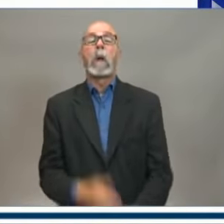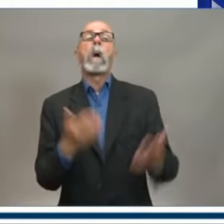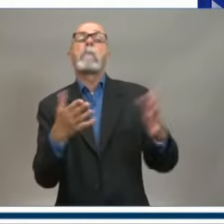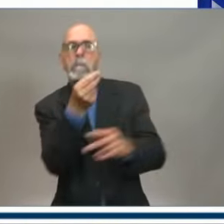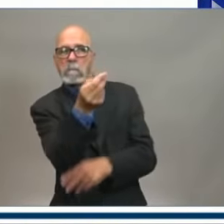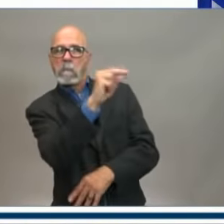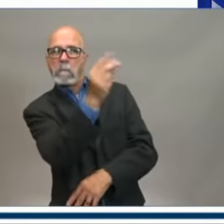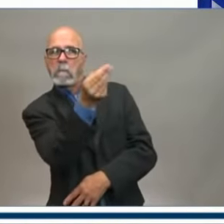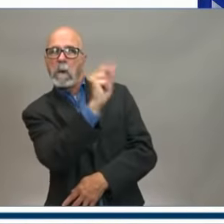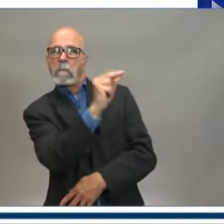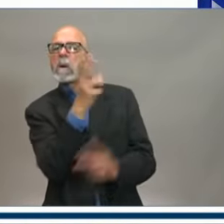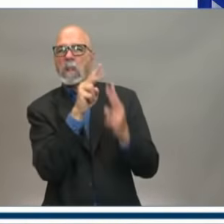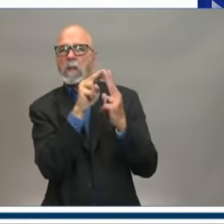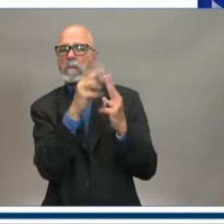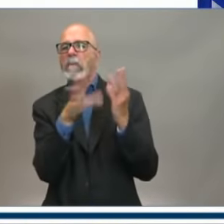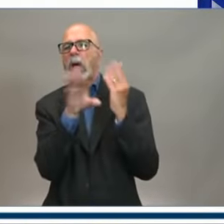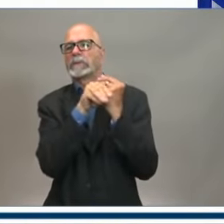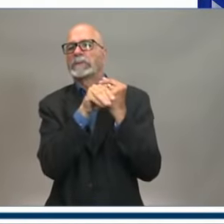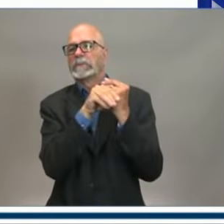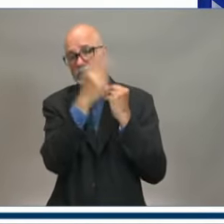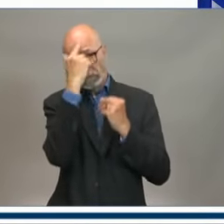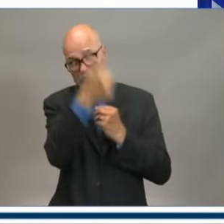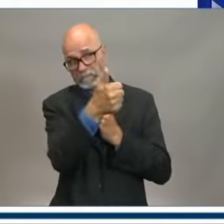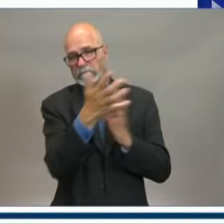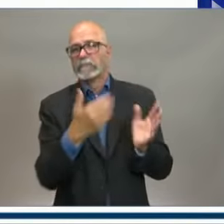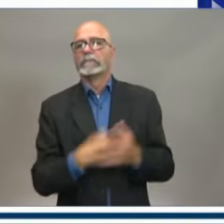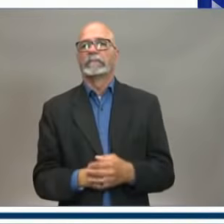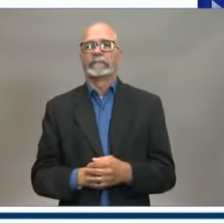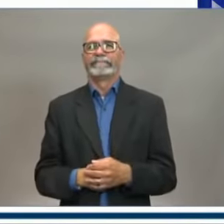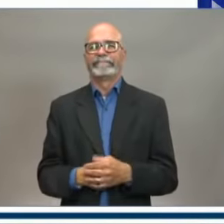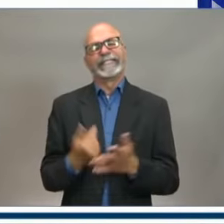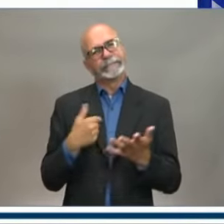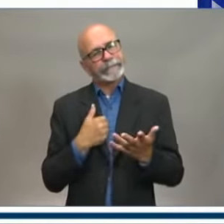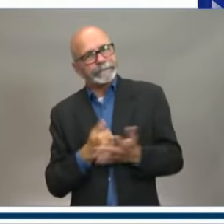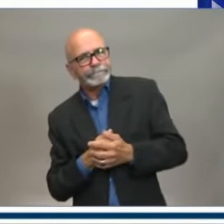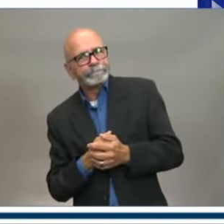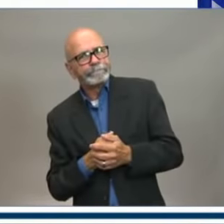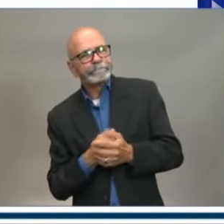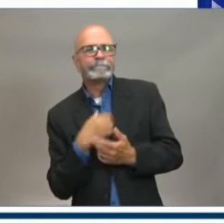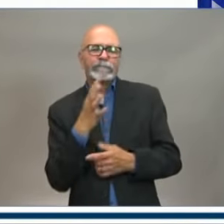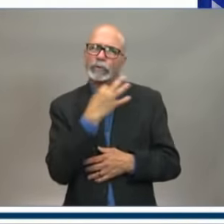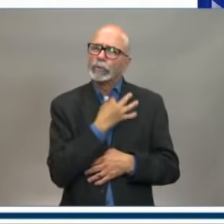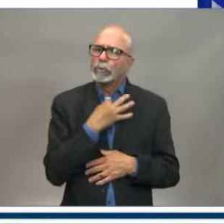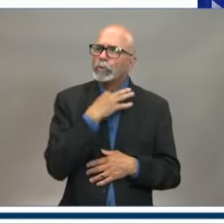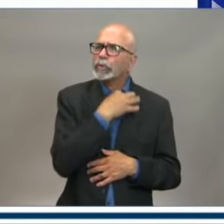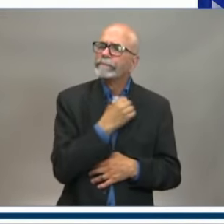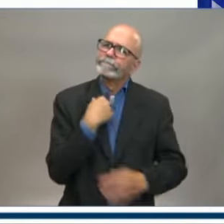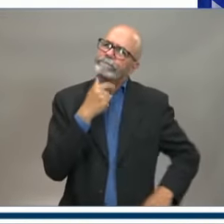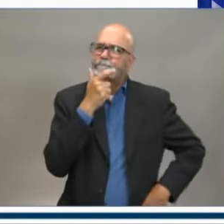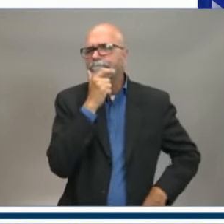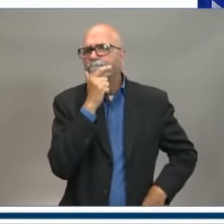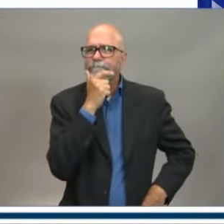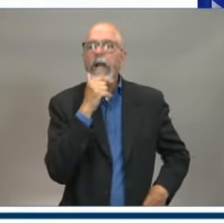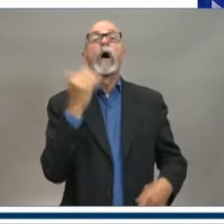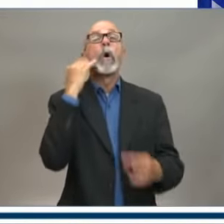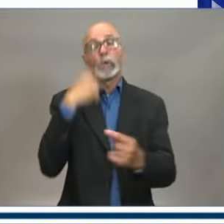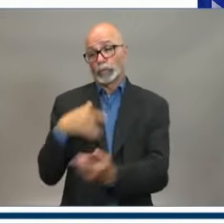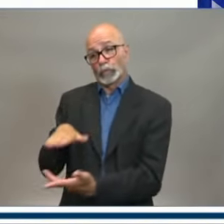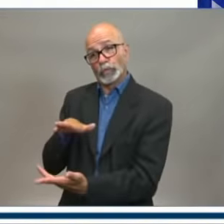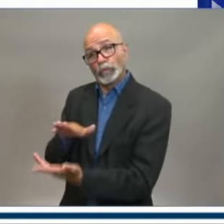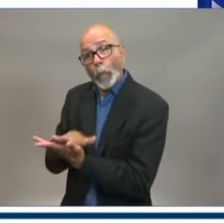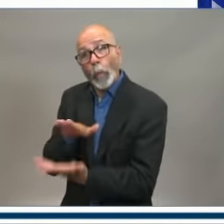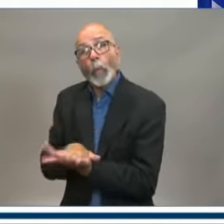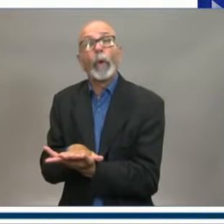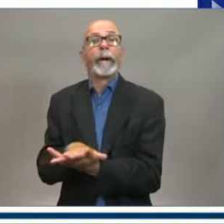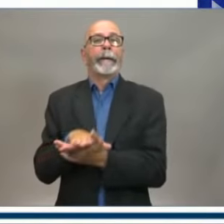he wishes. I'm wondering about how you're weighing whether schools, public schools,